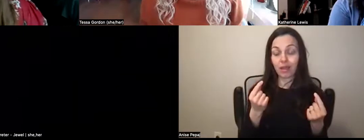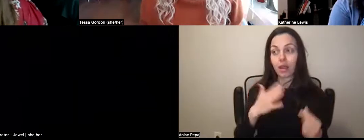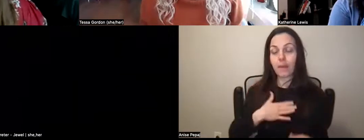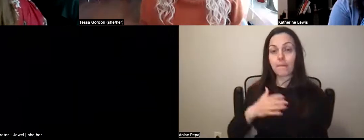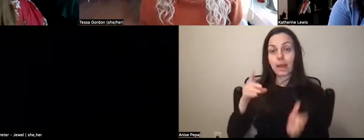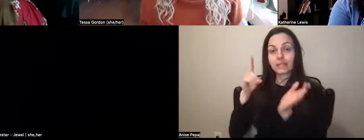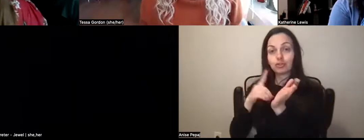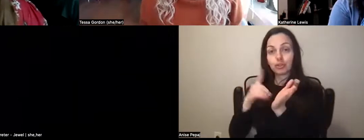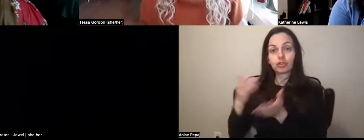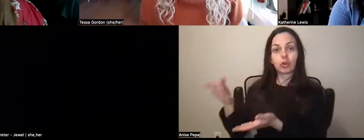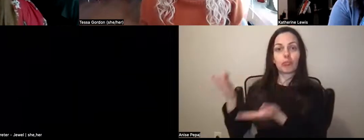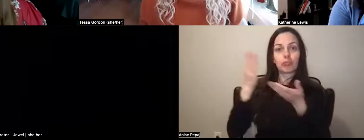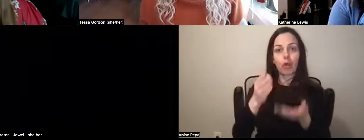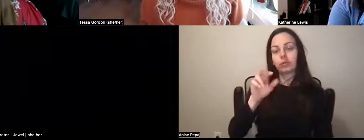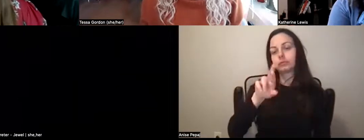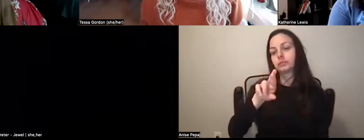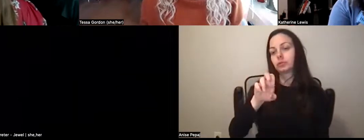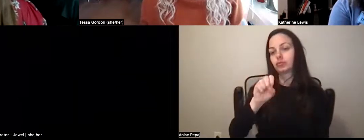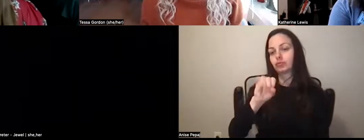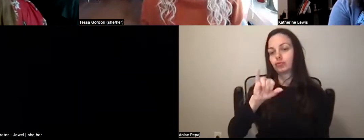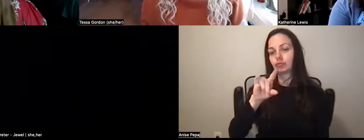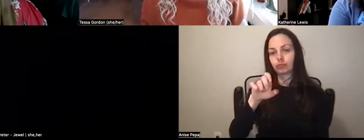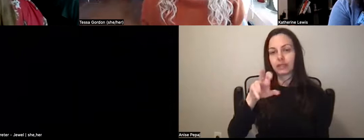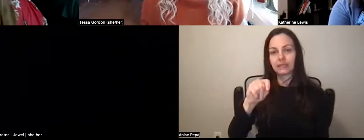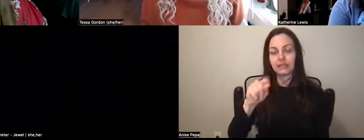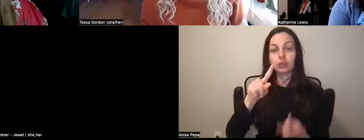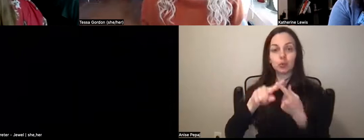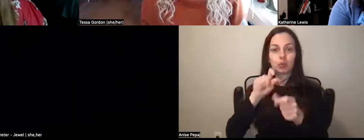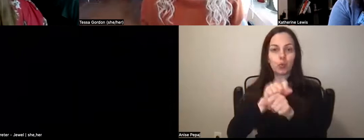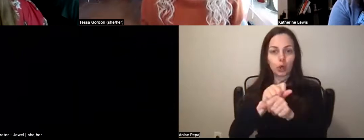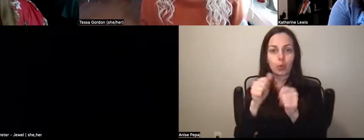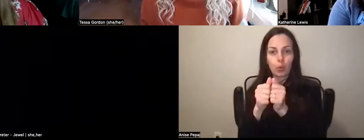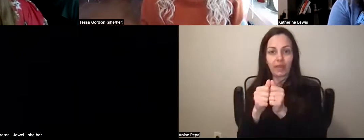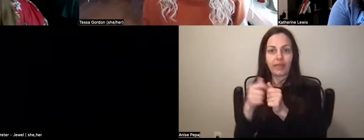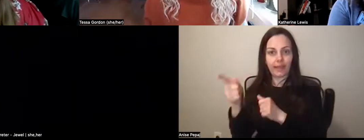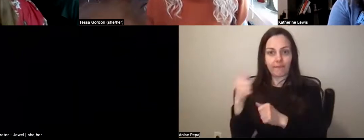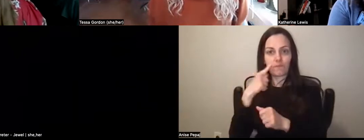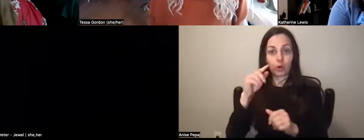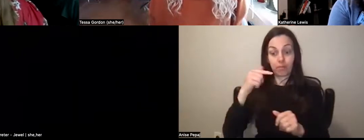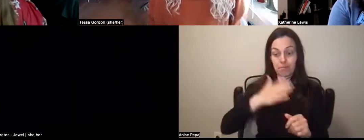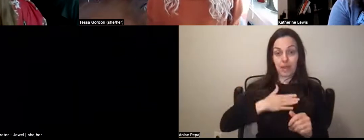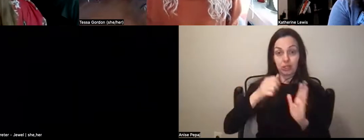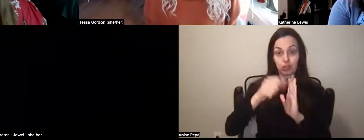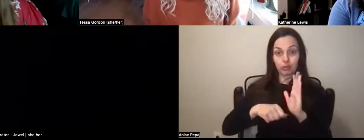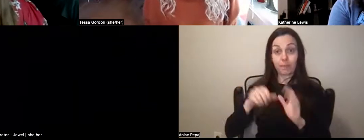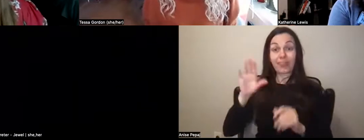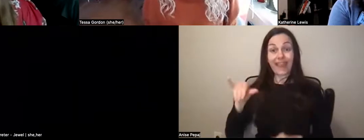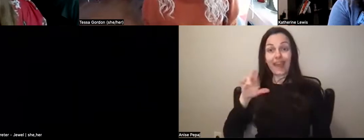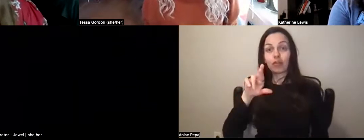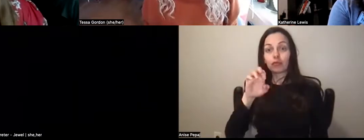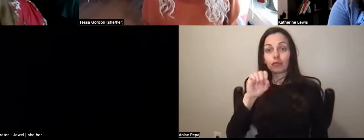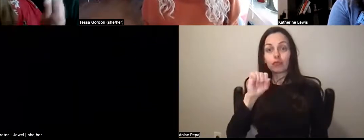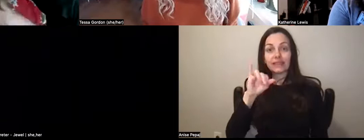brought in a resident to work with him on the surgery. And this resident told my mother to